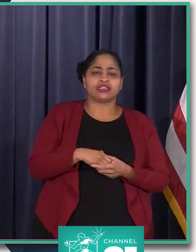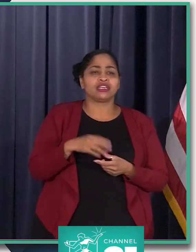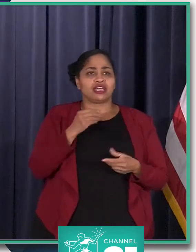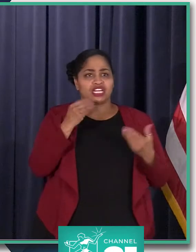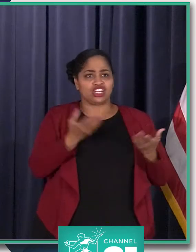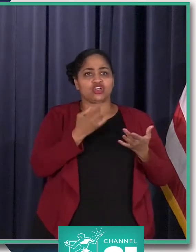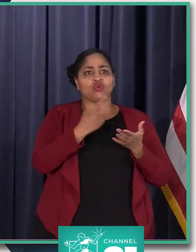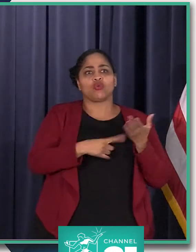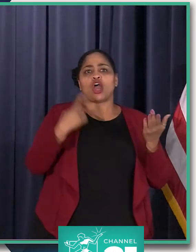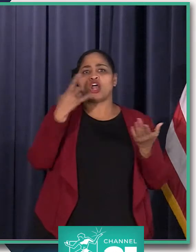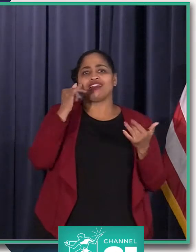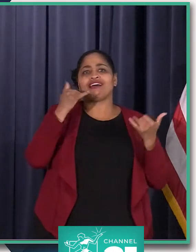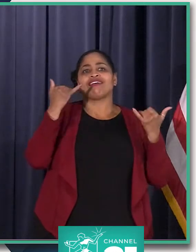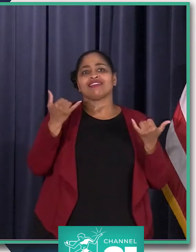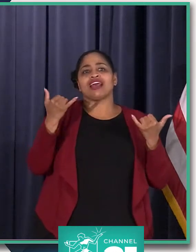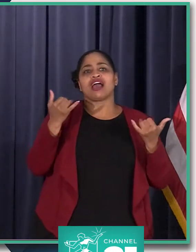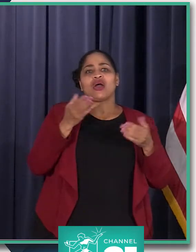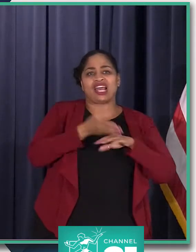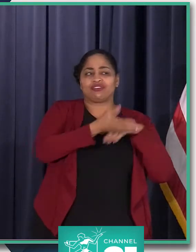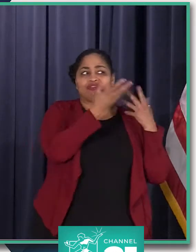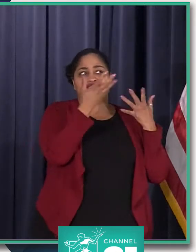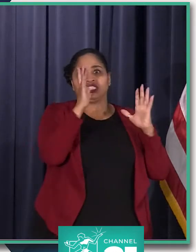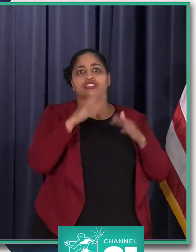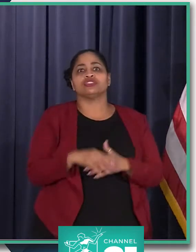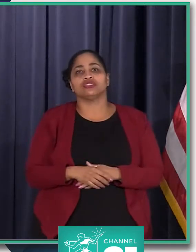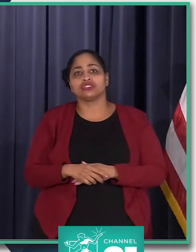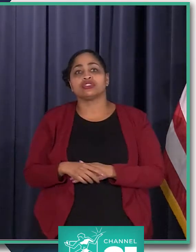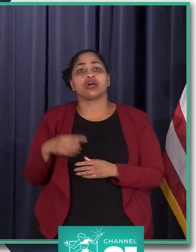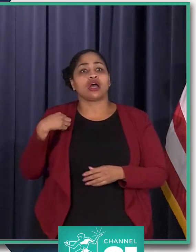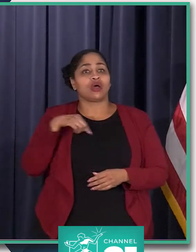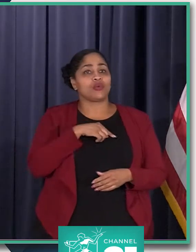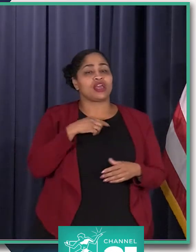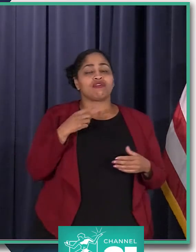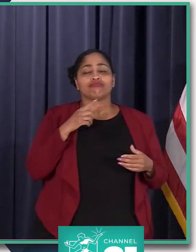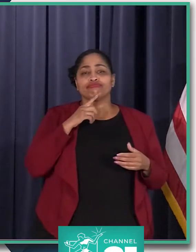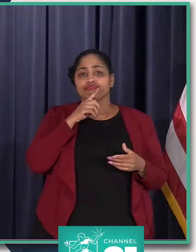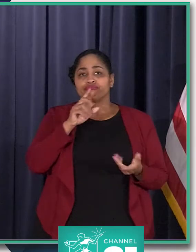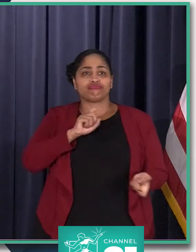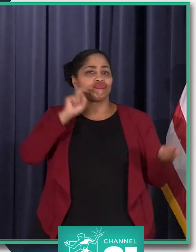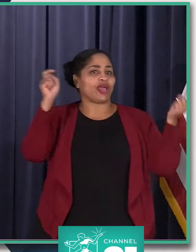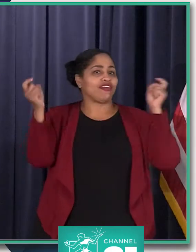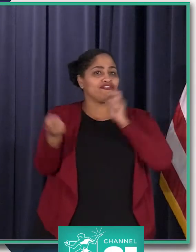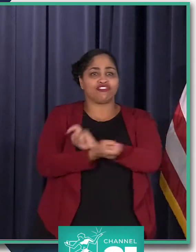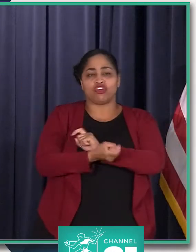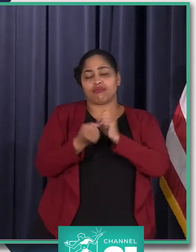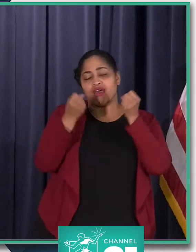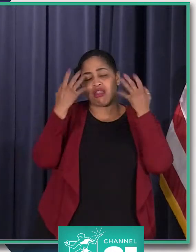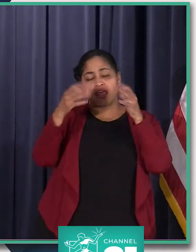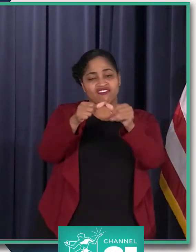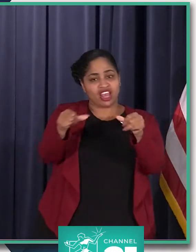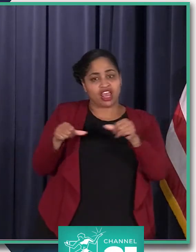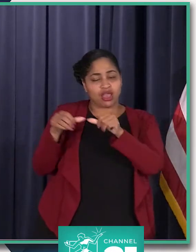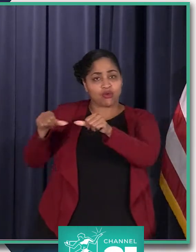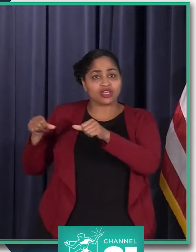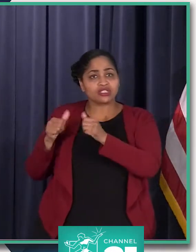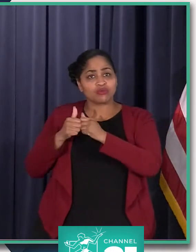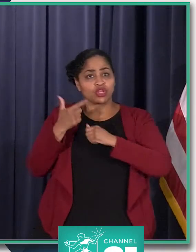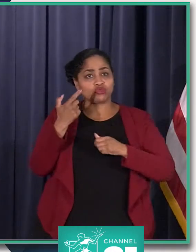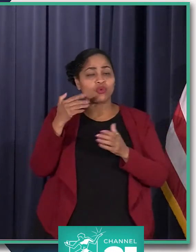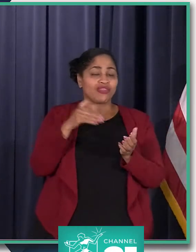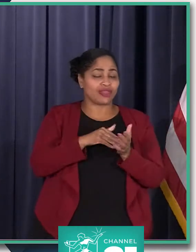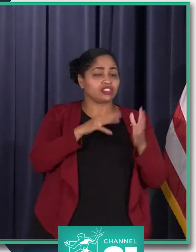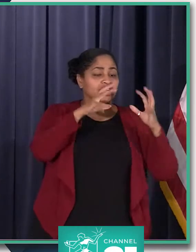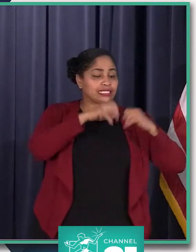and here's what it looked like when it was done. We have dramatically transformed a lot of neighborhoods with the